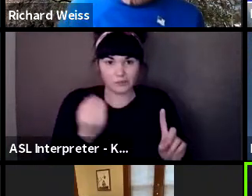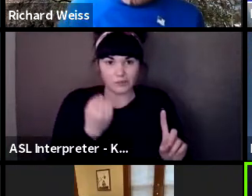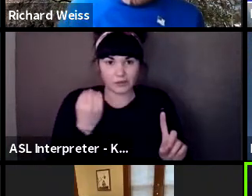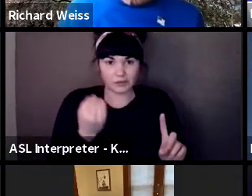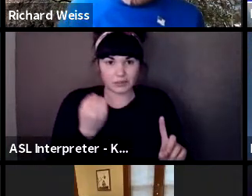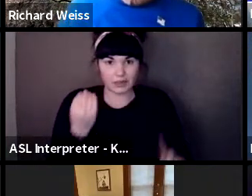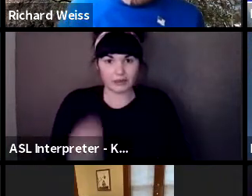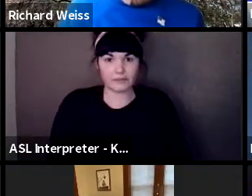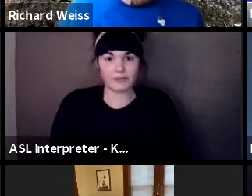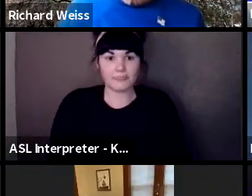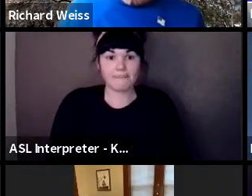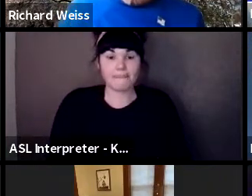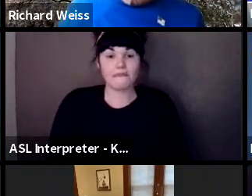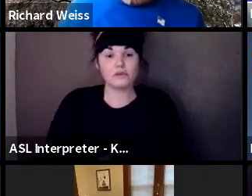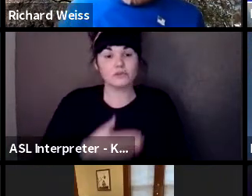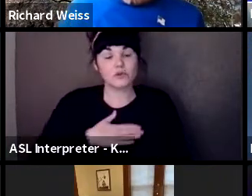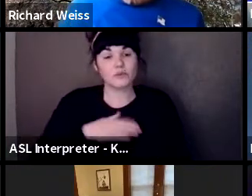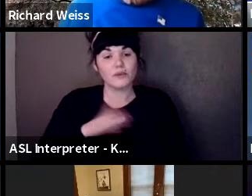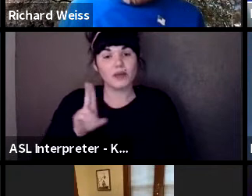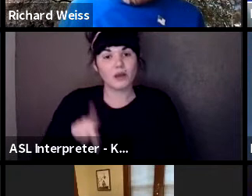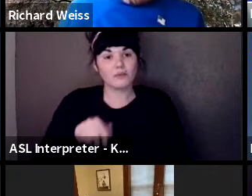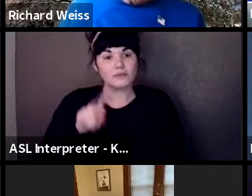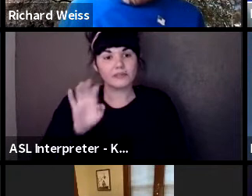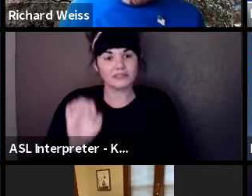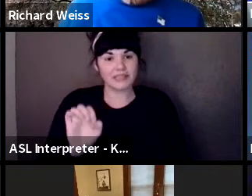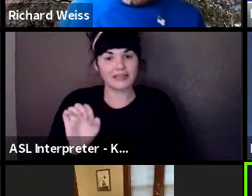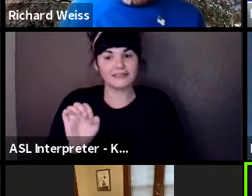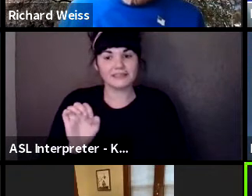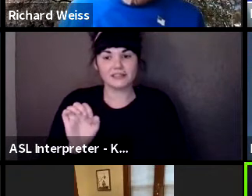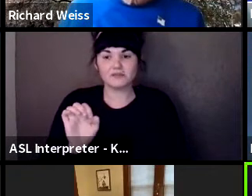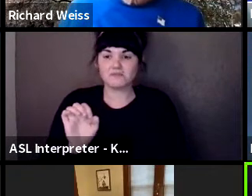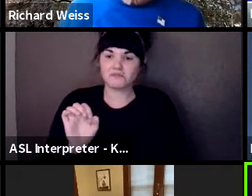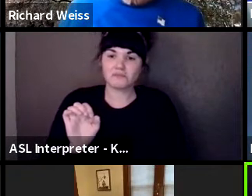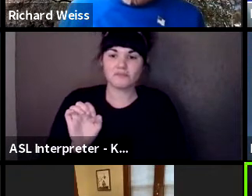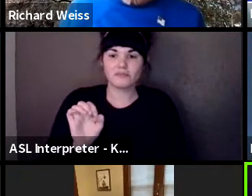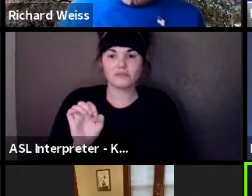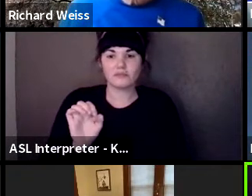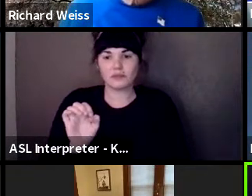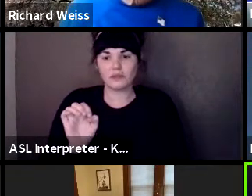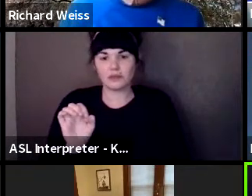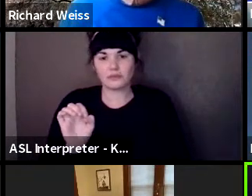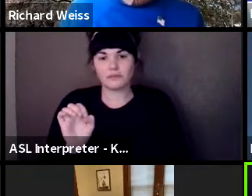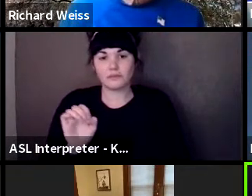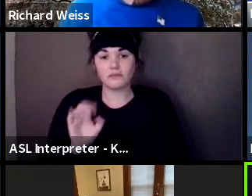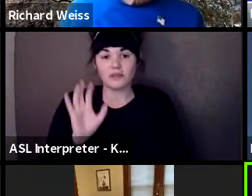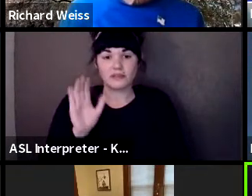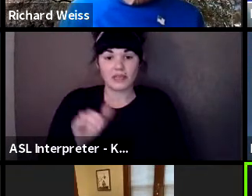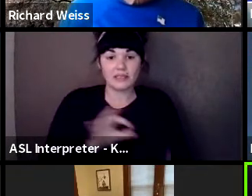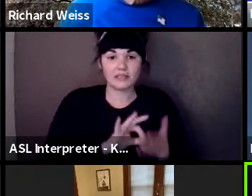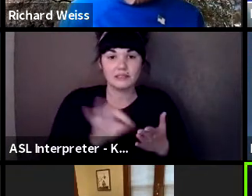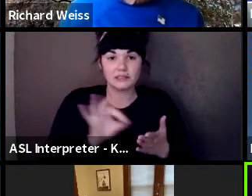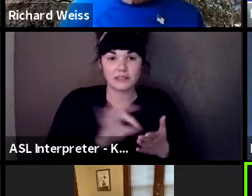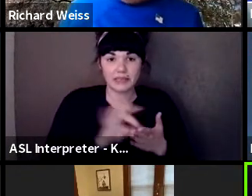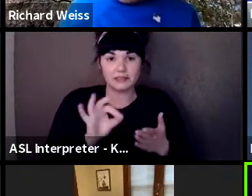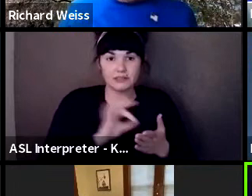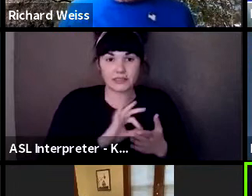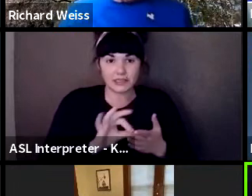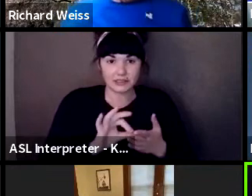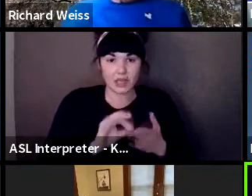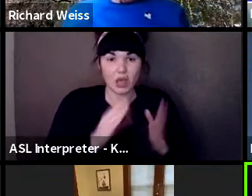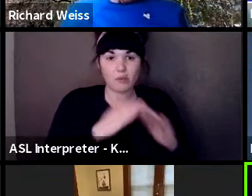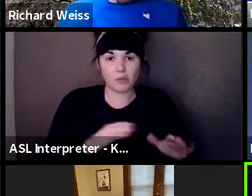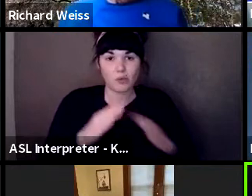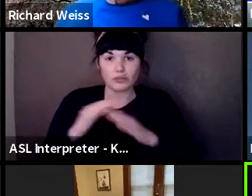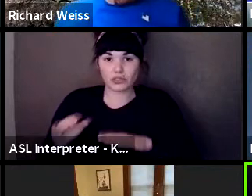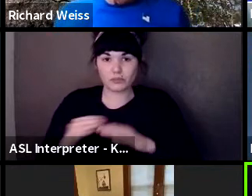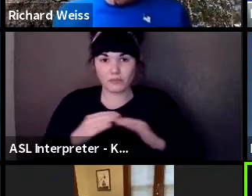So that concludes my update on the census apportionment. The second topic that I